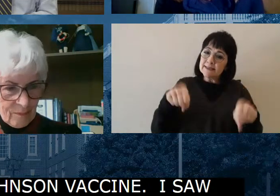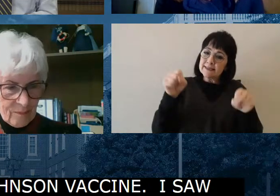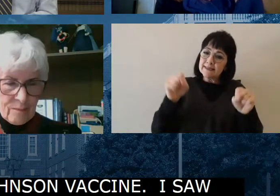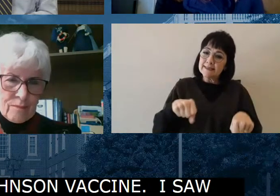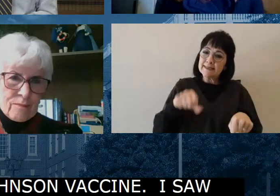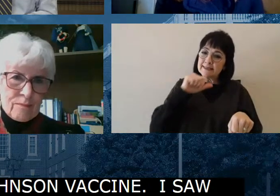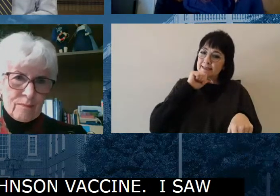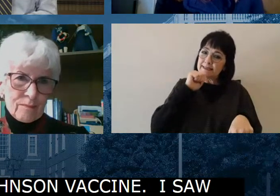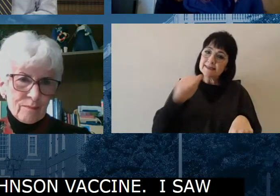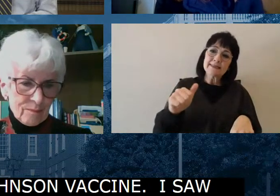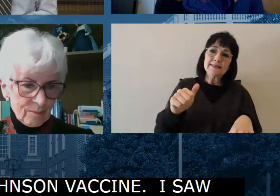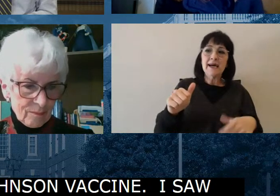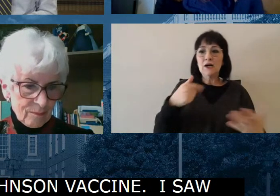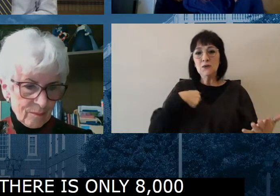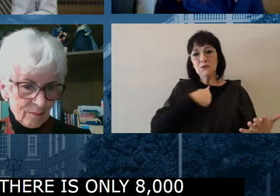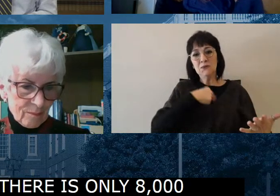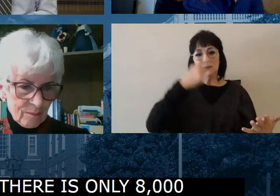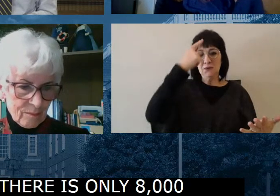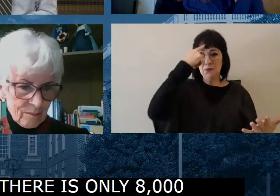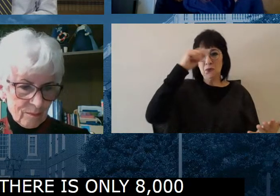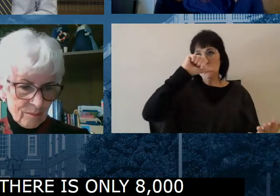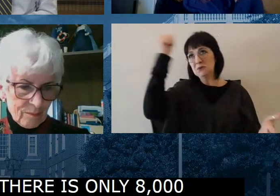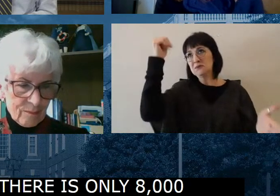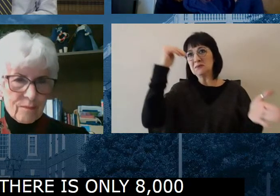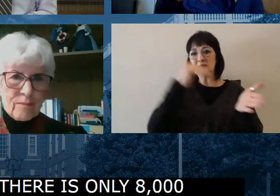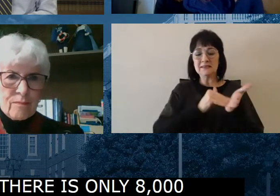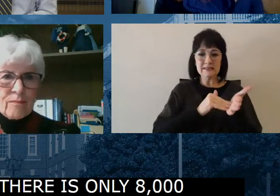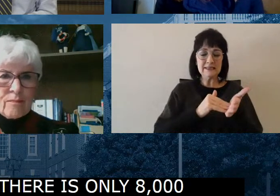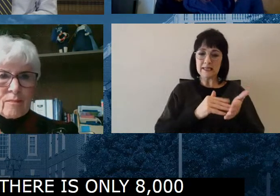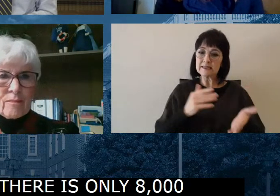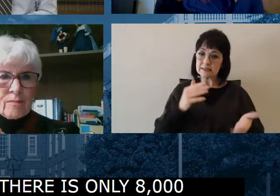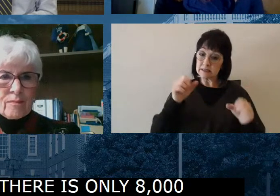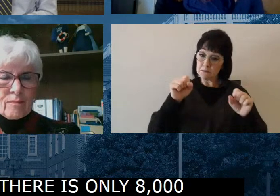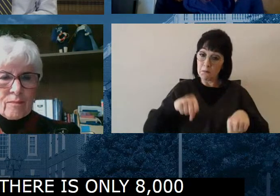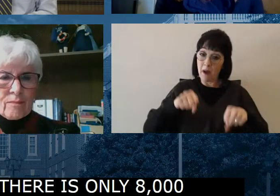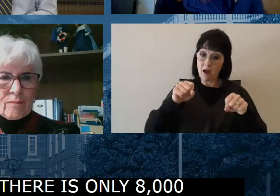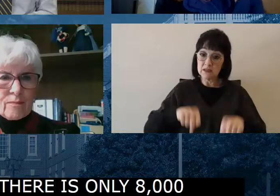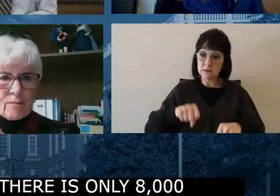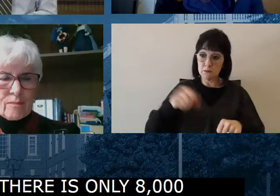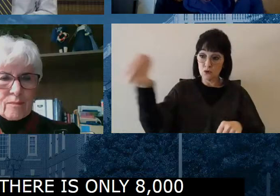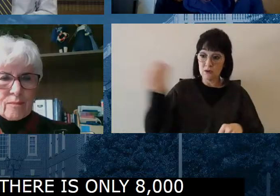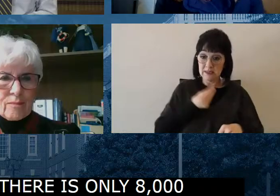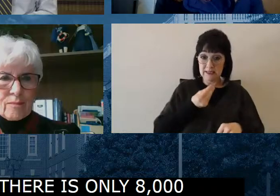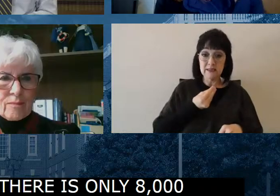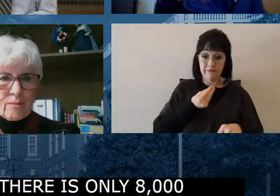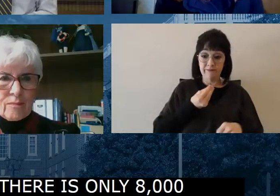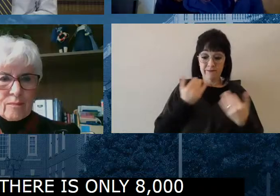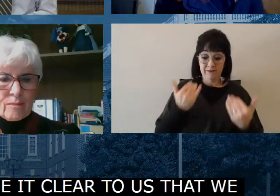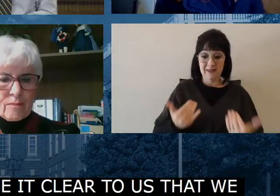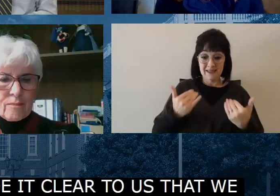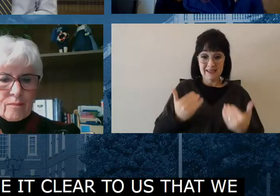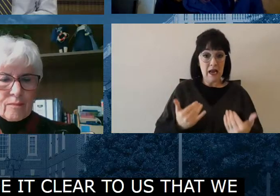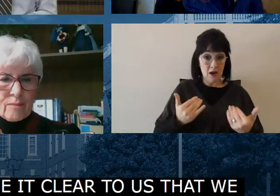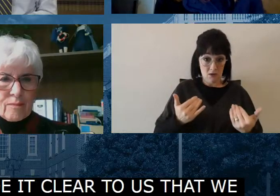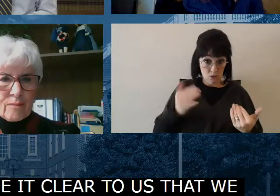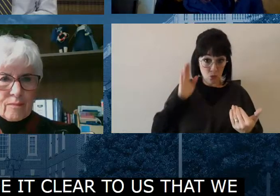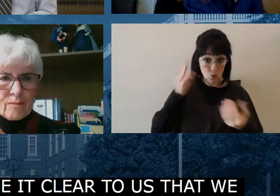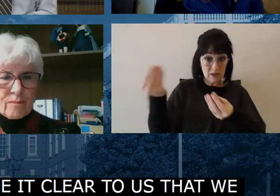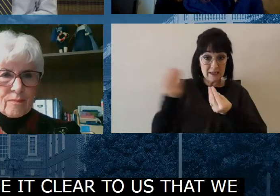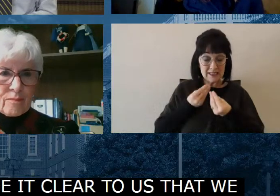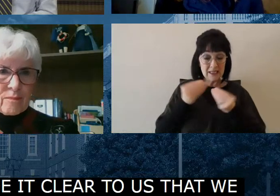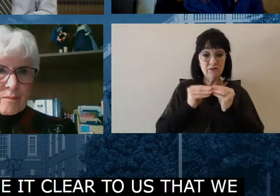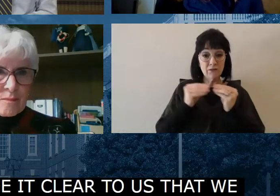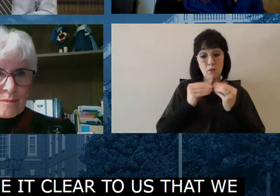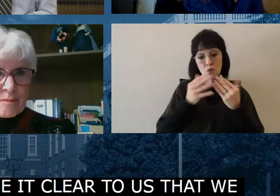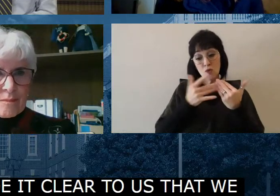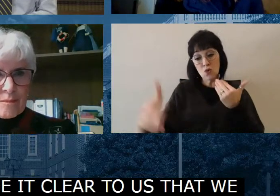get any more doses this month. We're going to use 5,000 for these targeted clinics at DMV